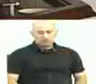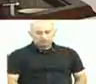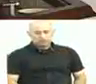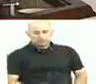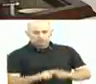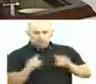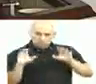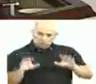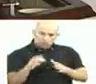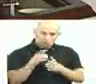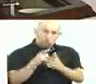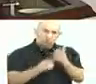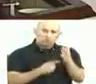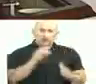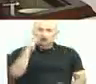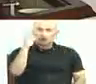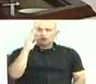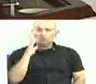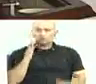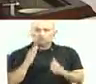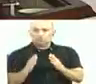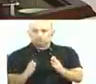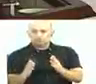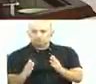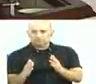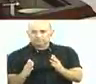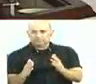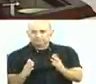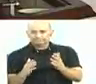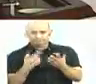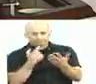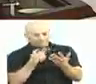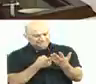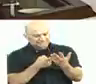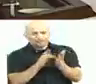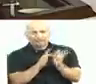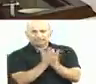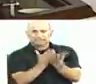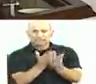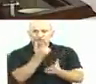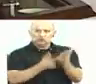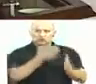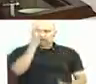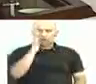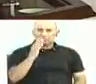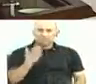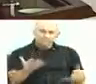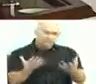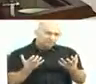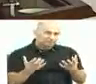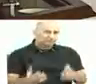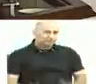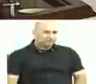but doing what God's way tells me to do, what God desires. It's another hard